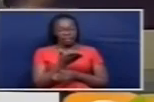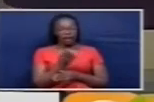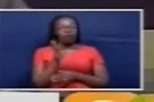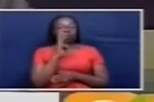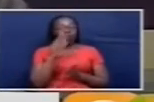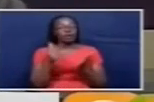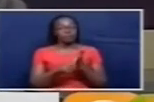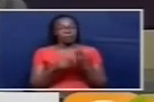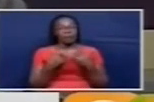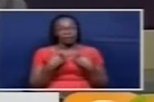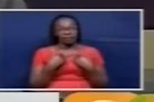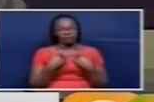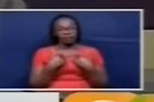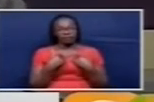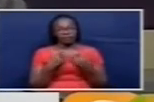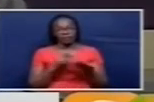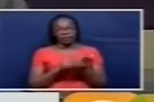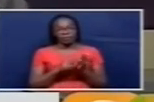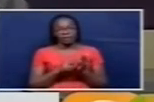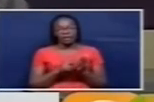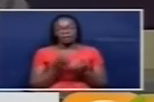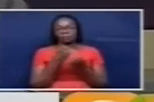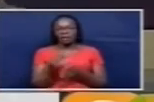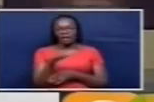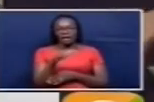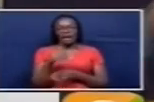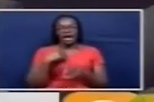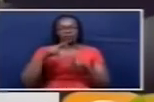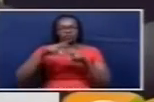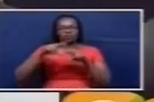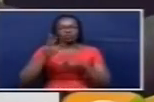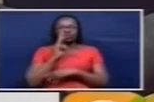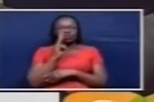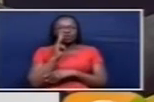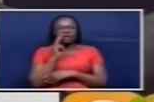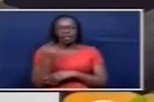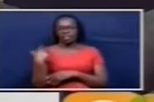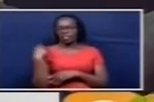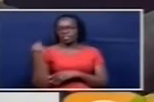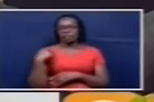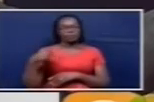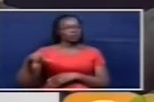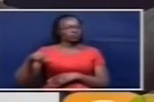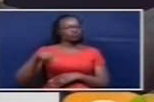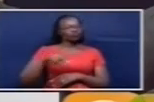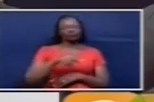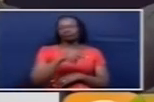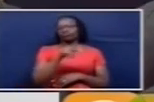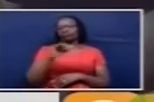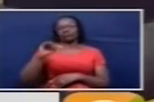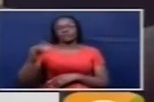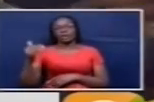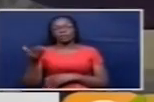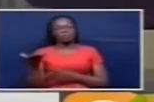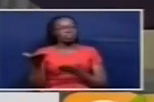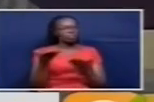Miango Ward and Mutawala Ward, there's salty water. Mm-hmm. Recently, I was walking in town, and there's a